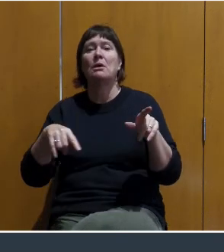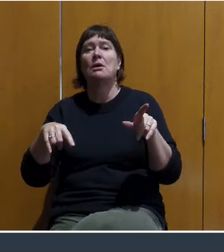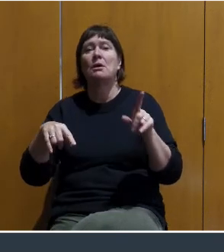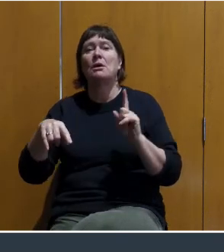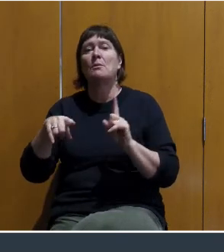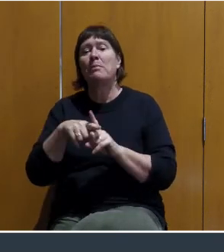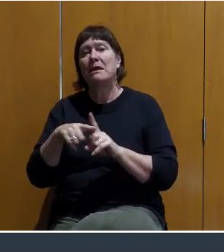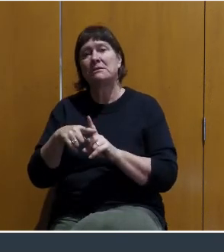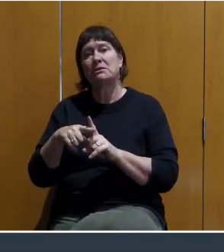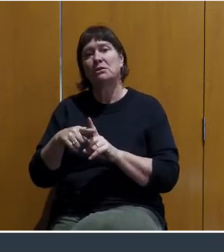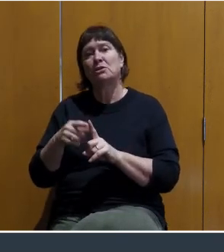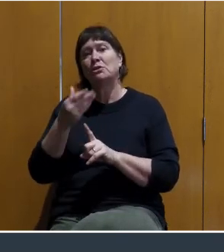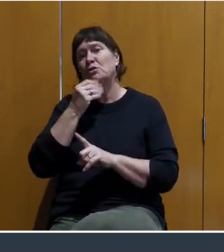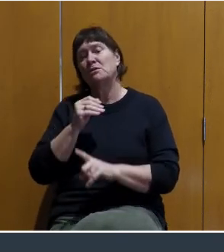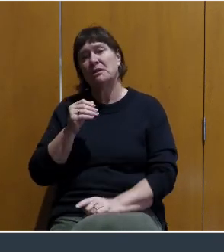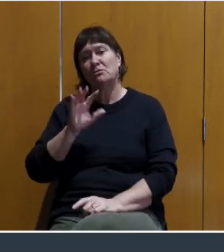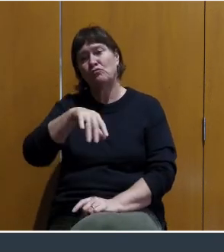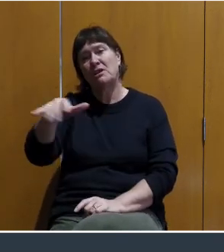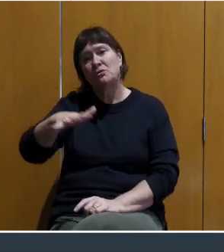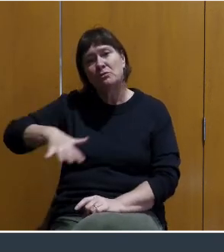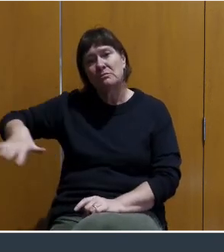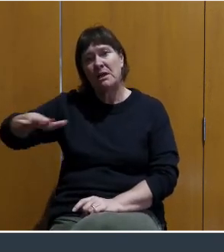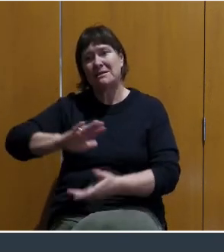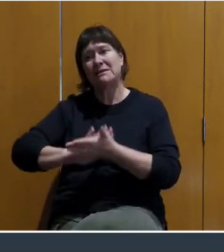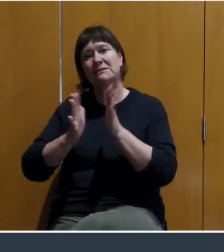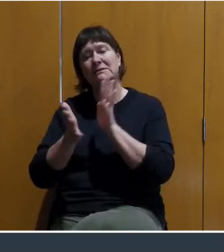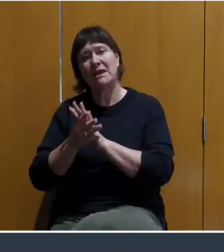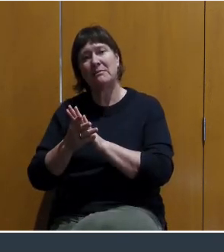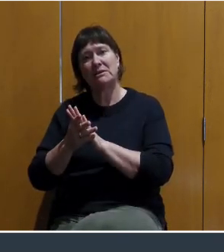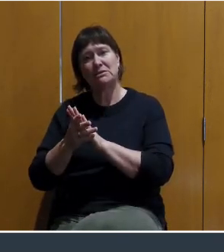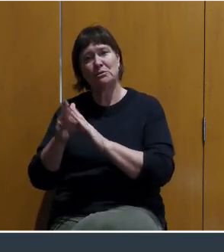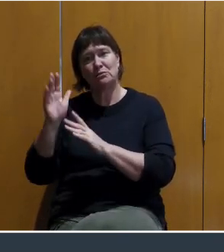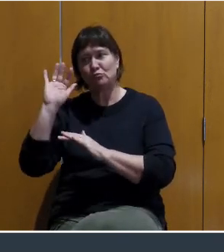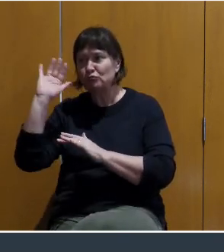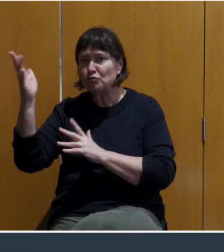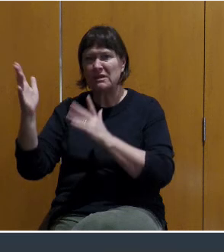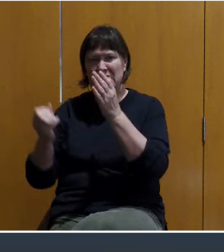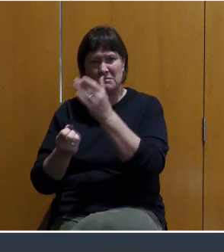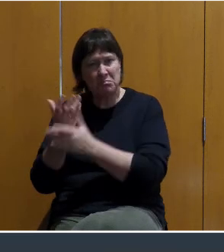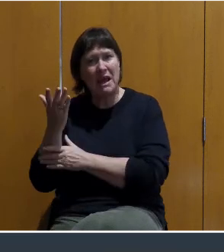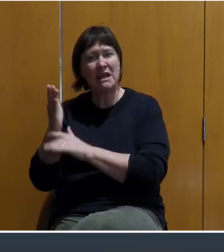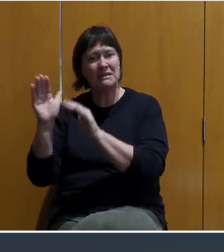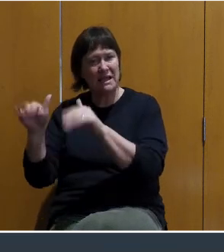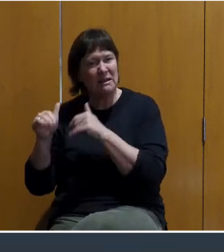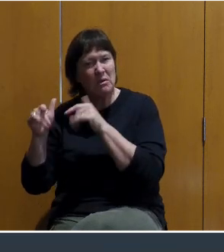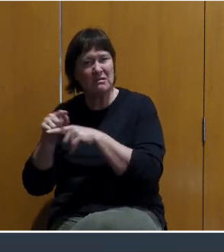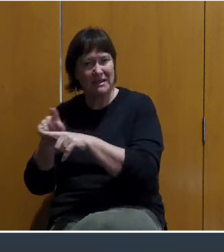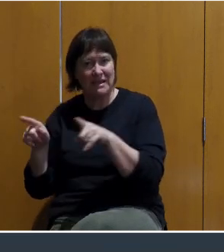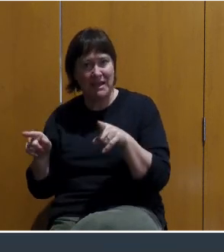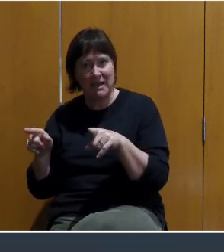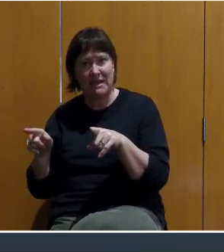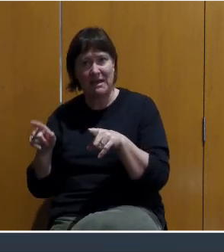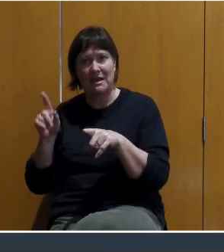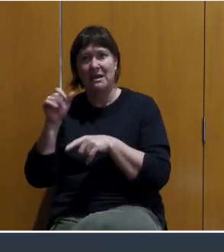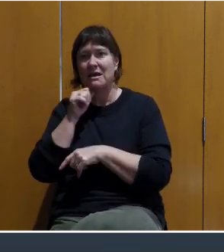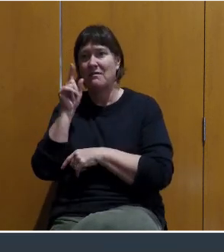local regional space and additional damage to flora and fauna. So as Alison was actually just talking about as well, the different